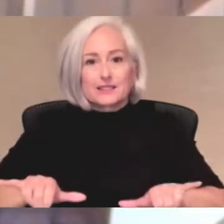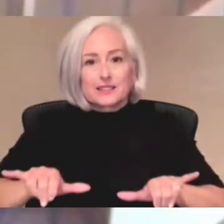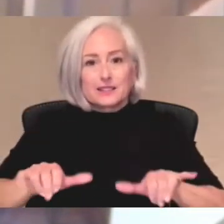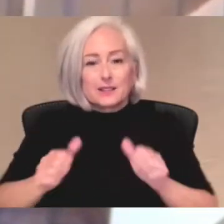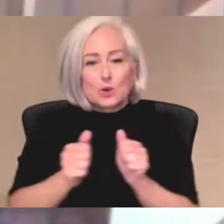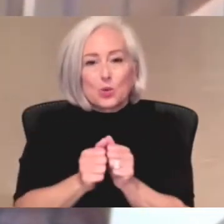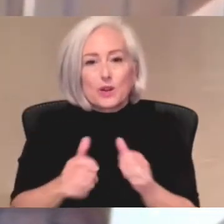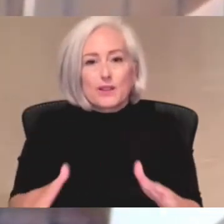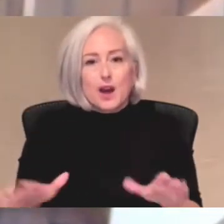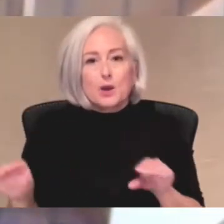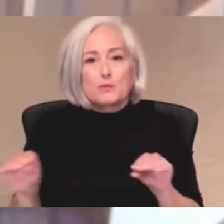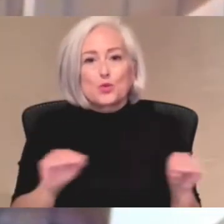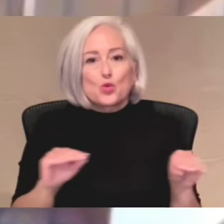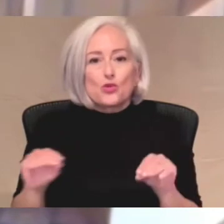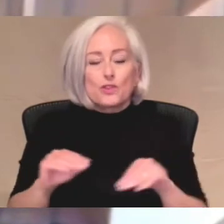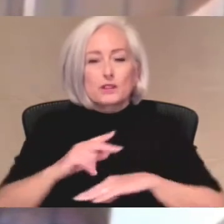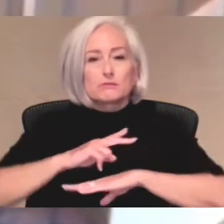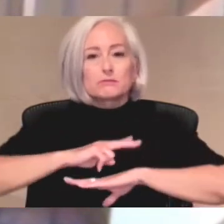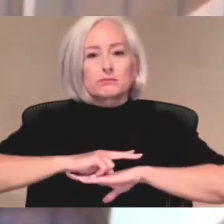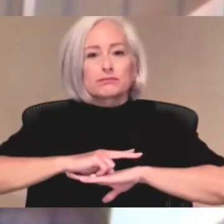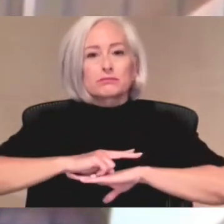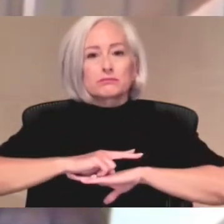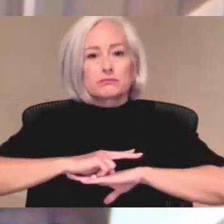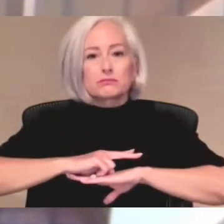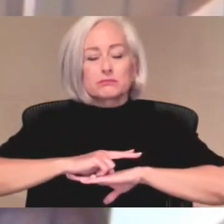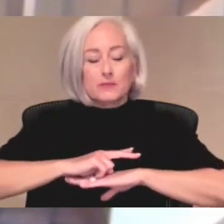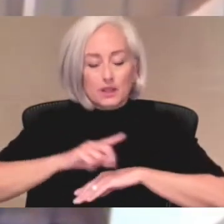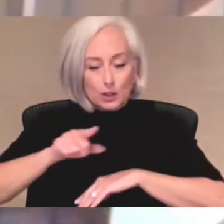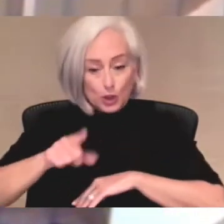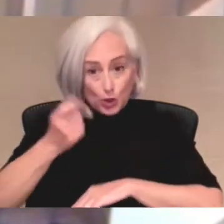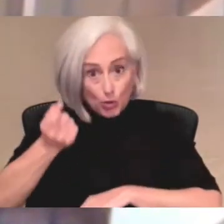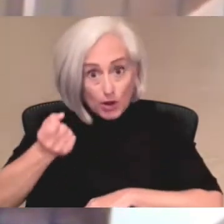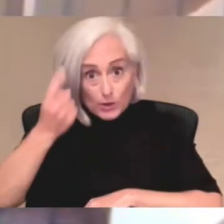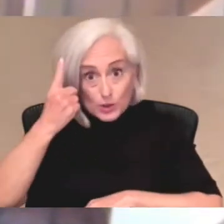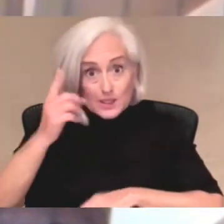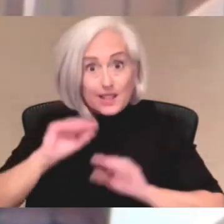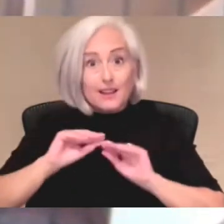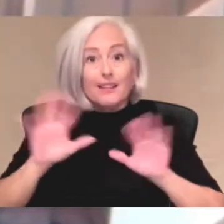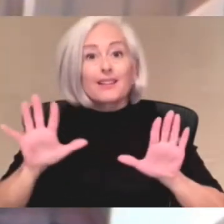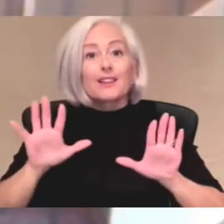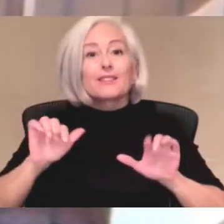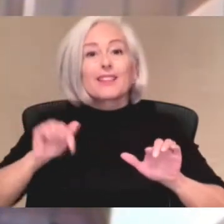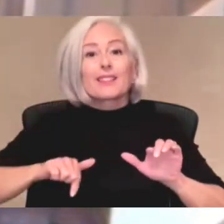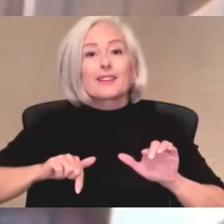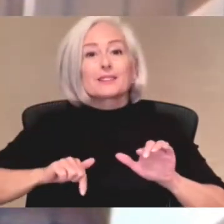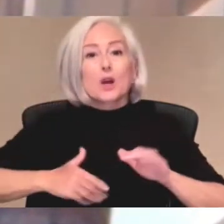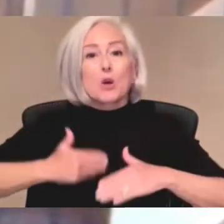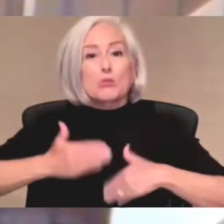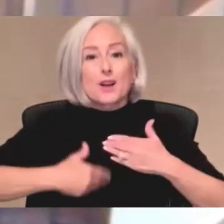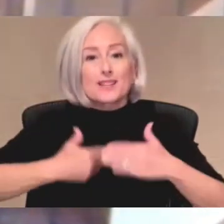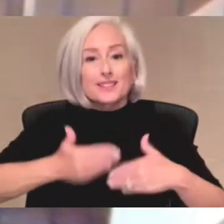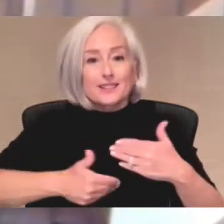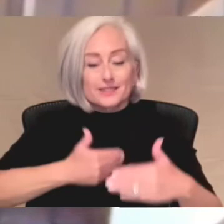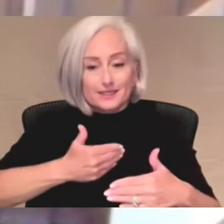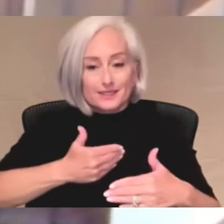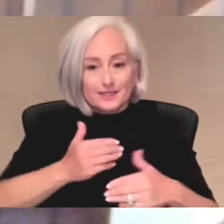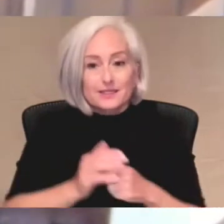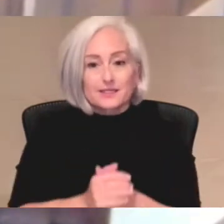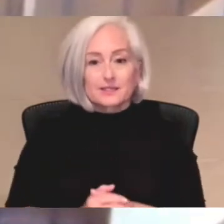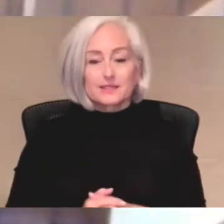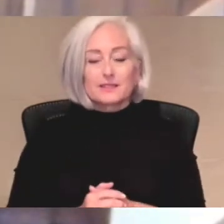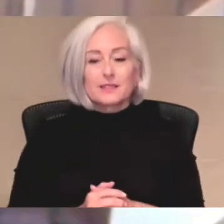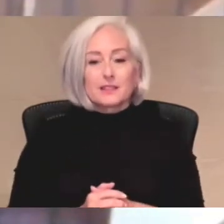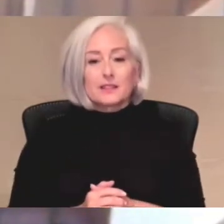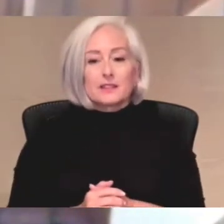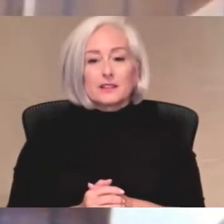But once you understand that this is a process, and I